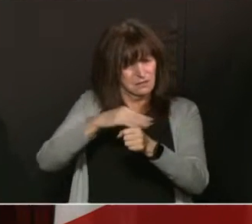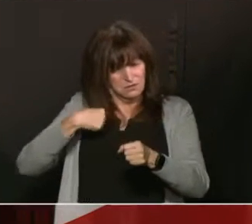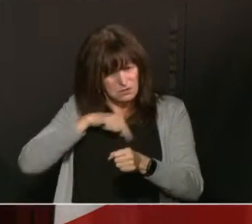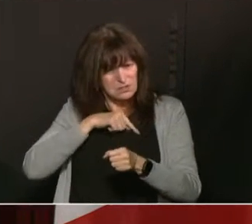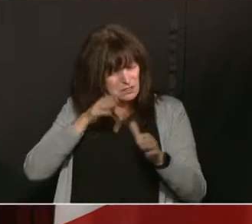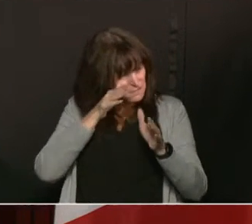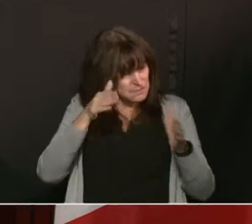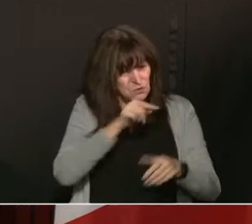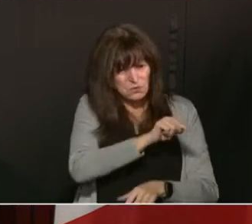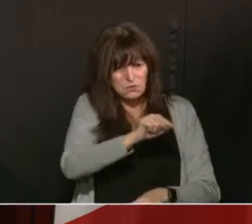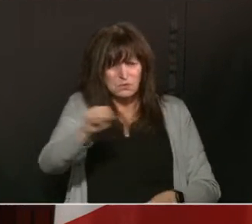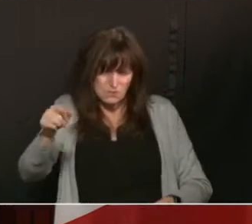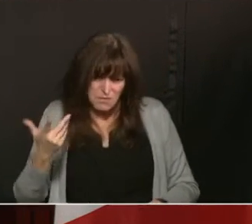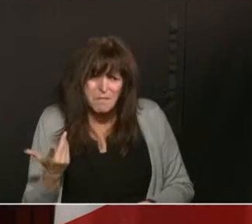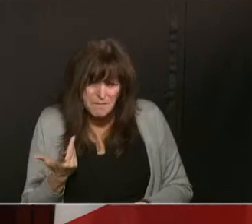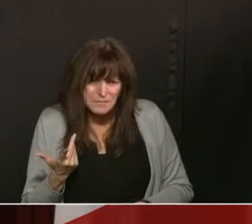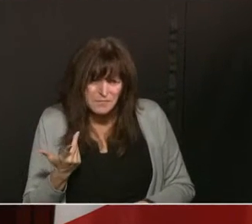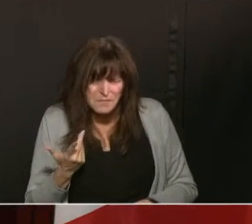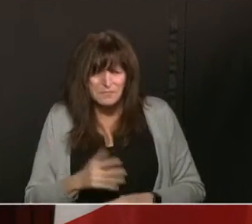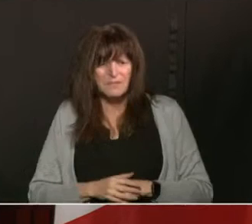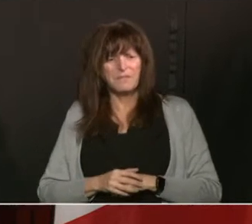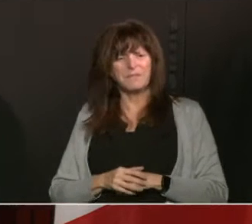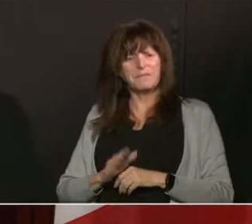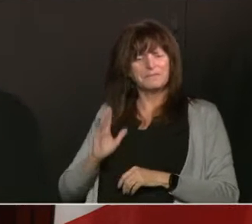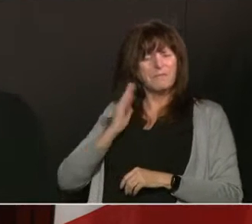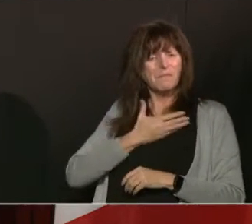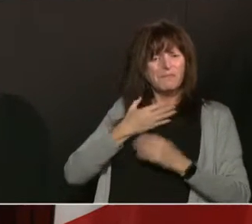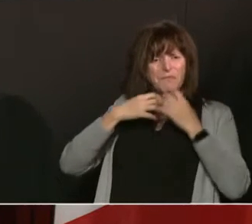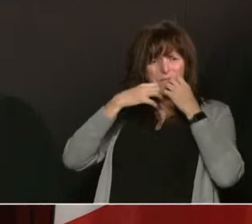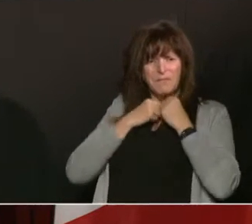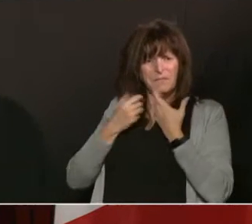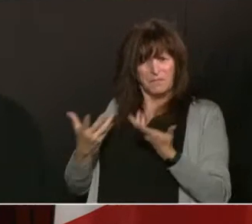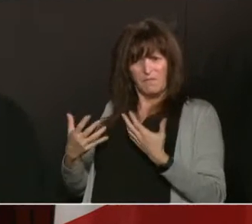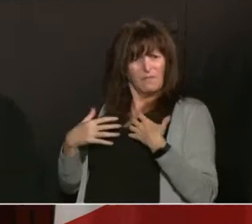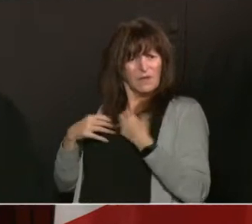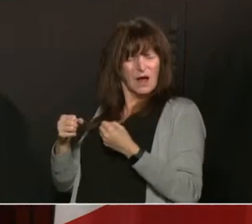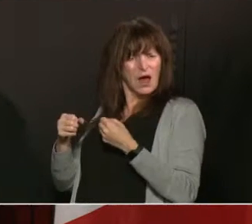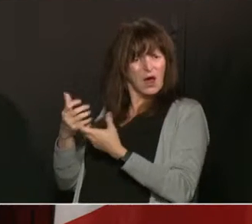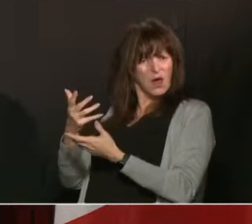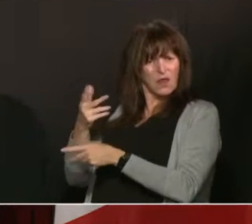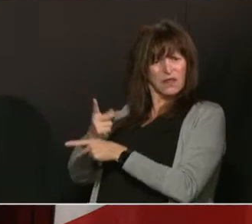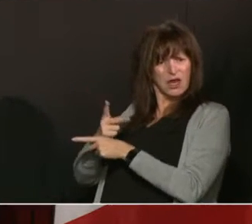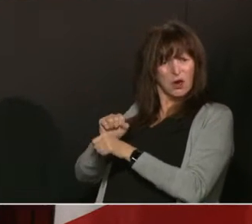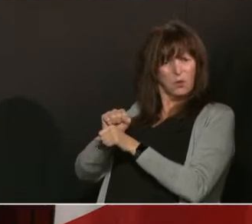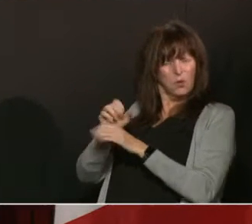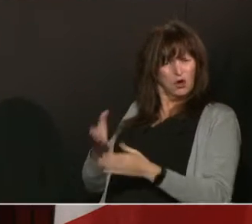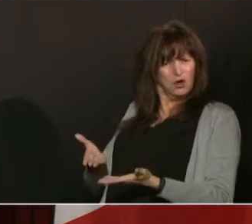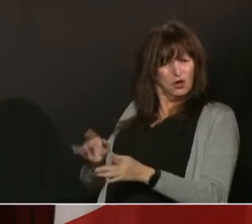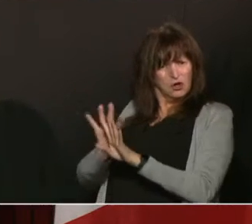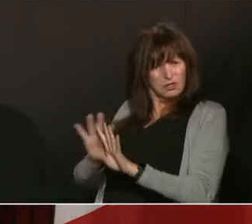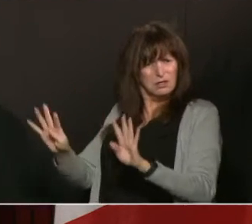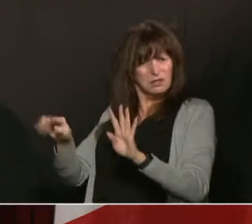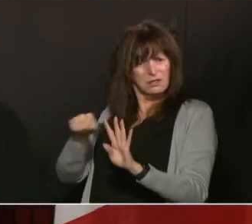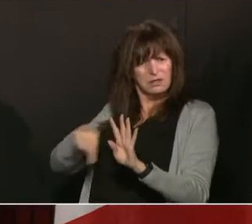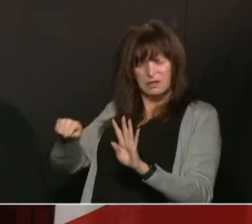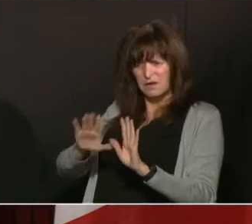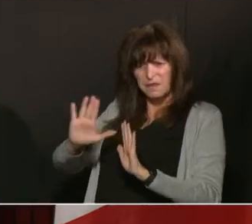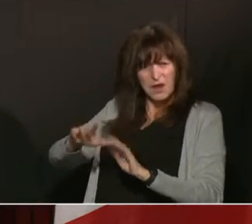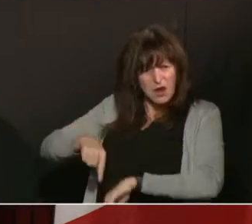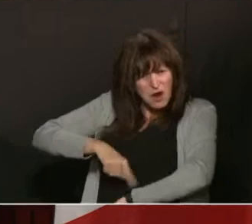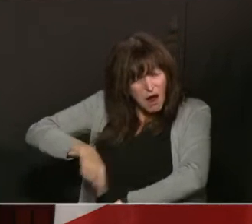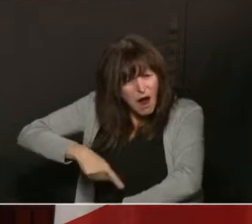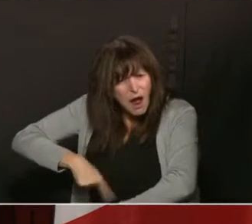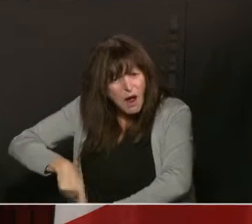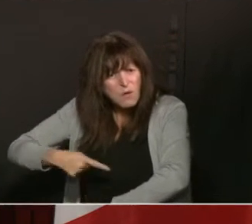critical healthcare worker capacity to ensure our healthcare and other critical infrastructure workers can go to work